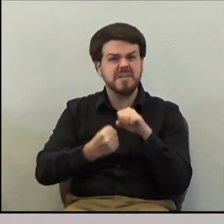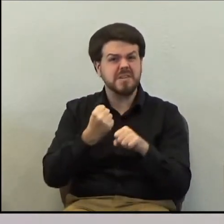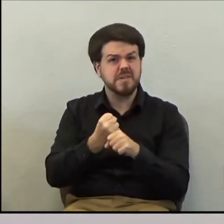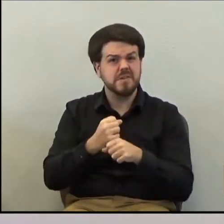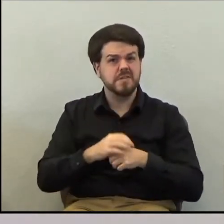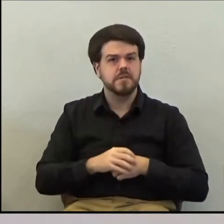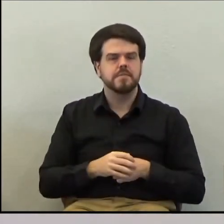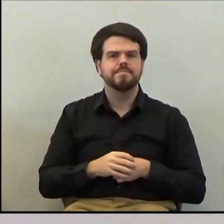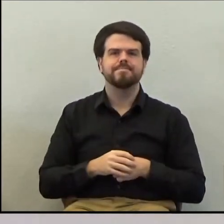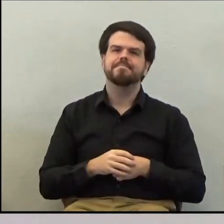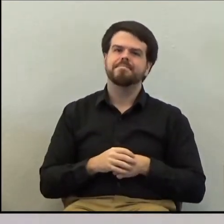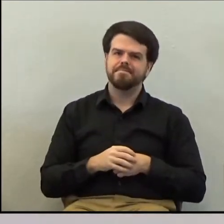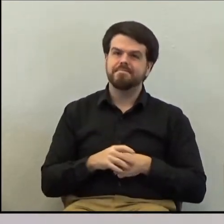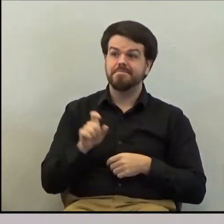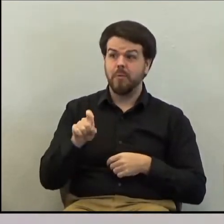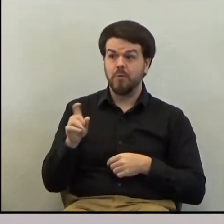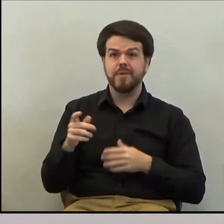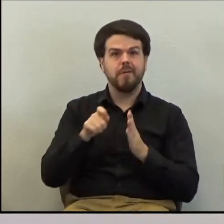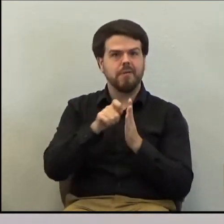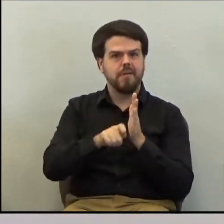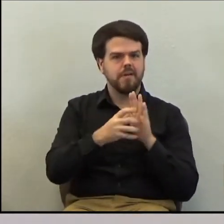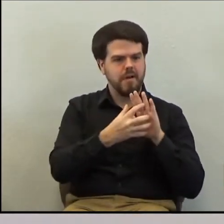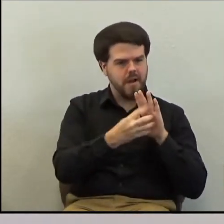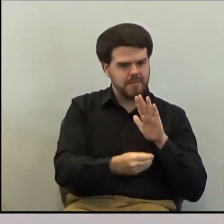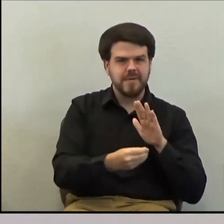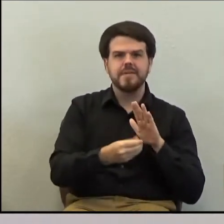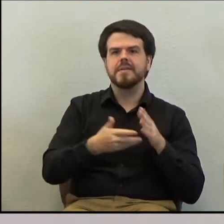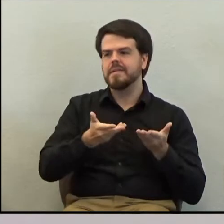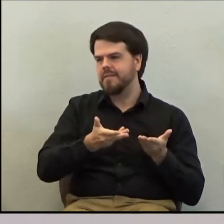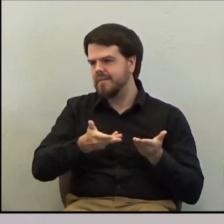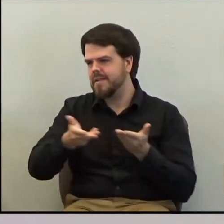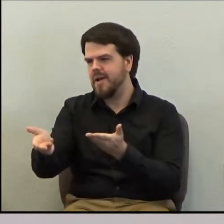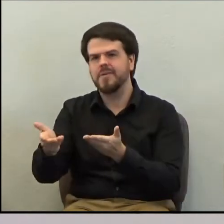Because you had to carry them by hand,